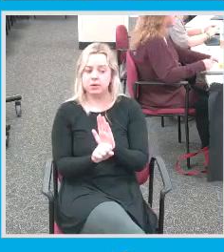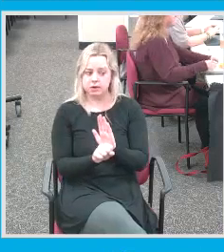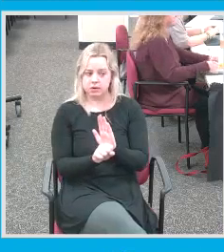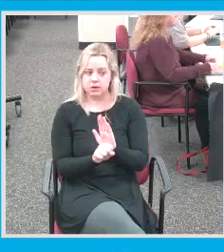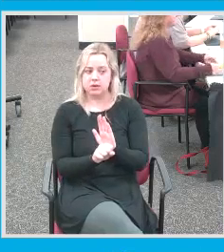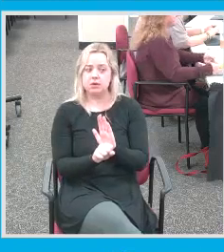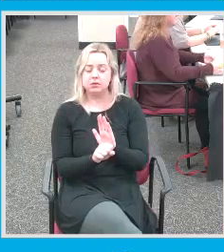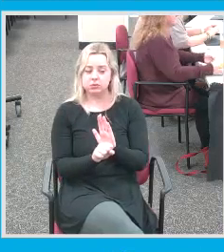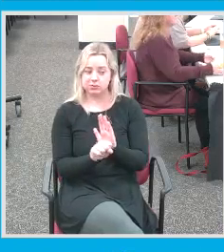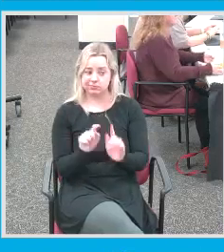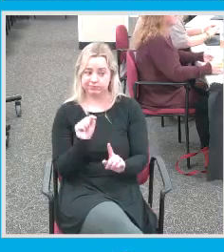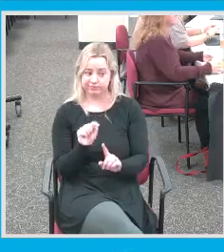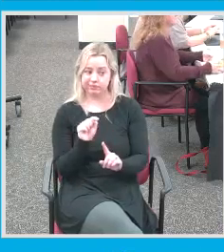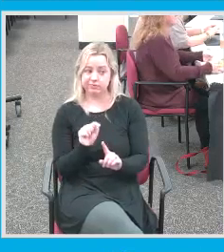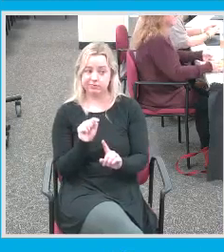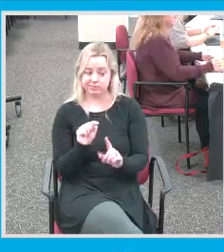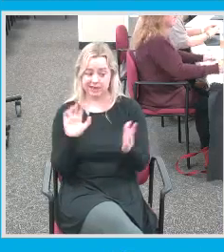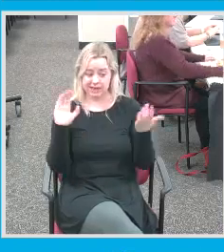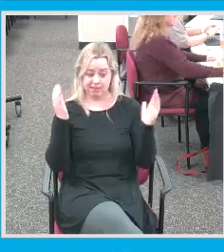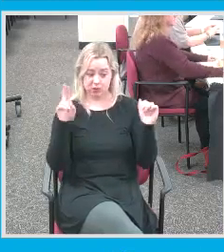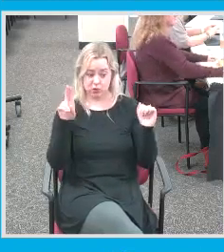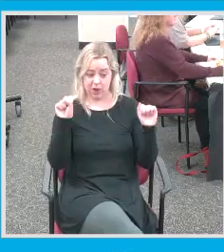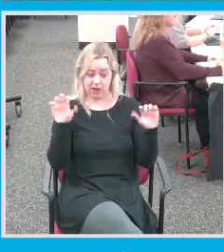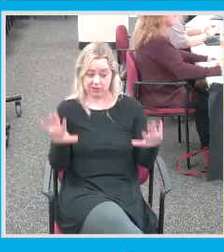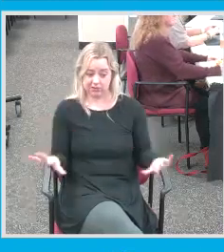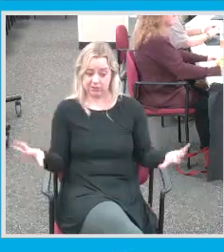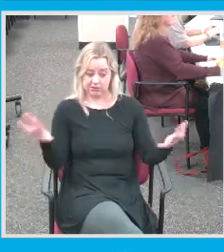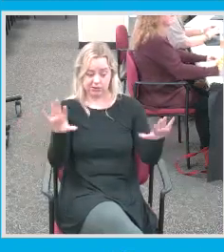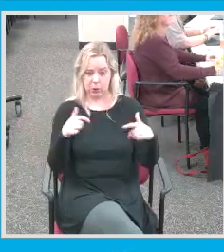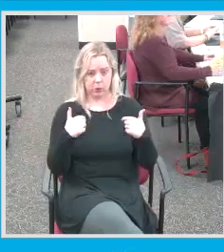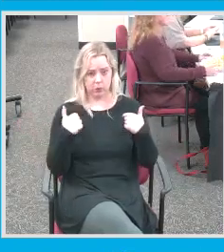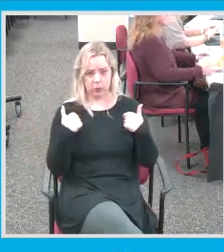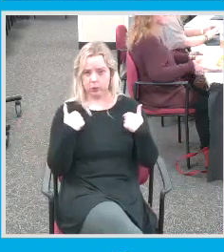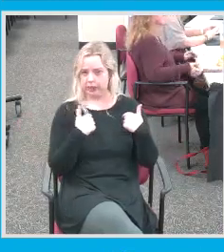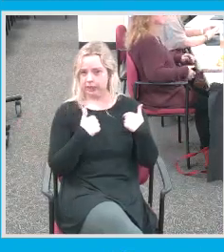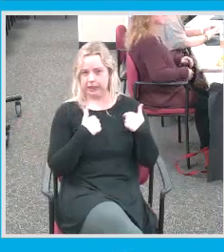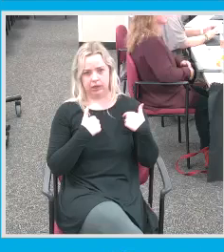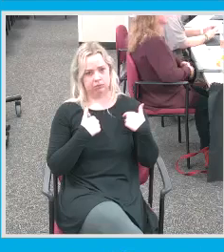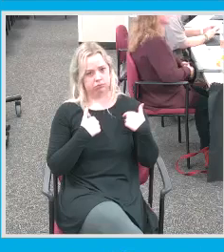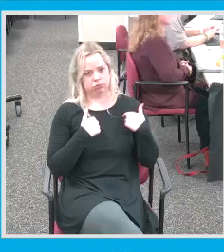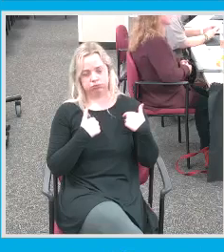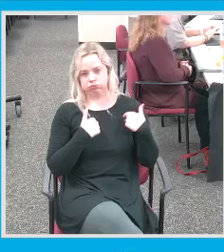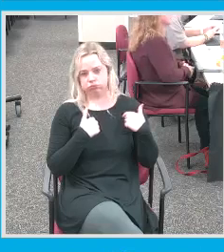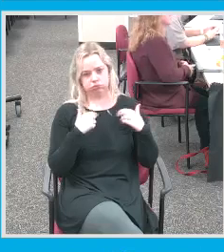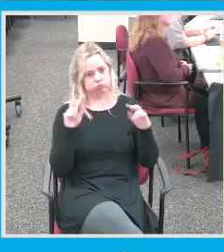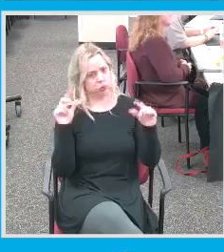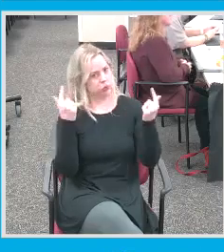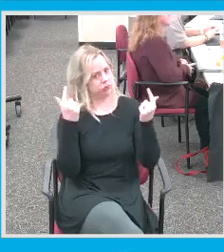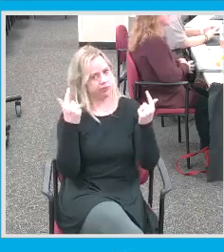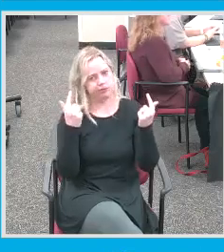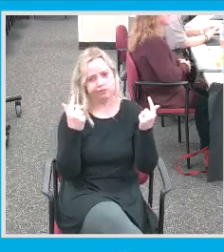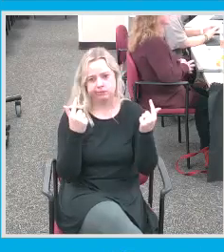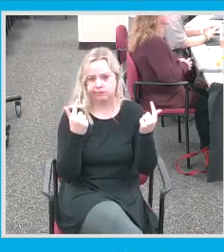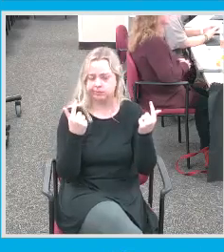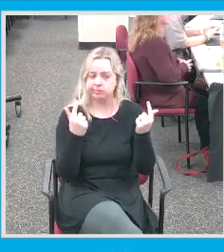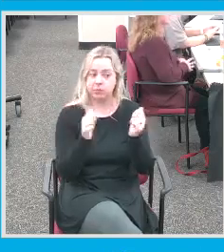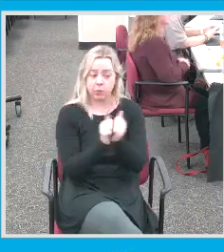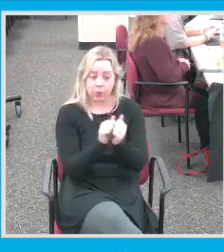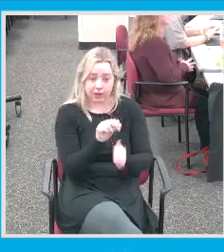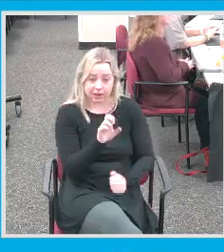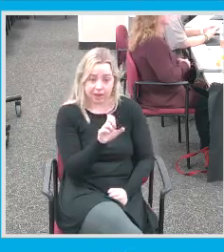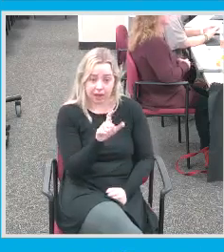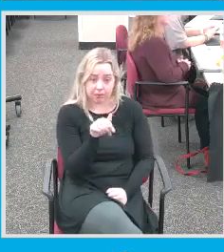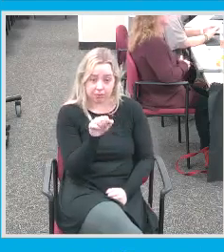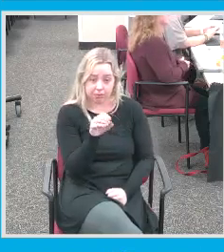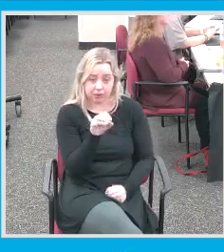as a state, looking nationally, we don't do well. And El Paso County, within the state of Colorado, we don't do